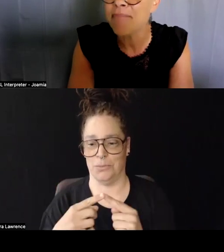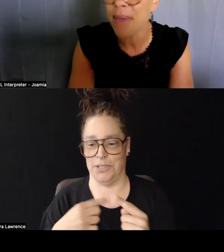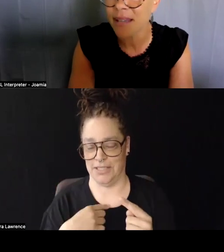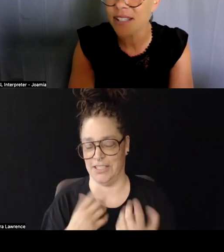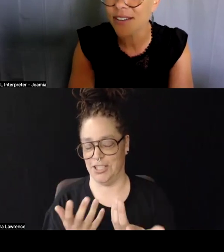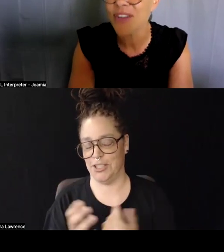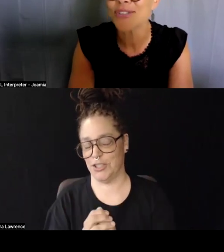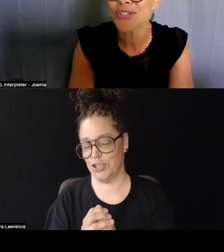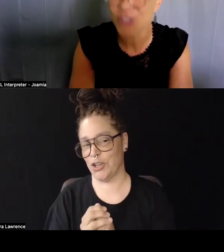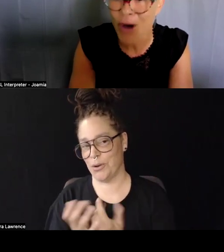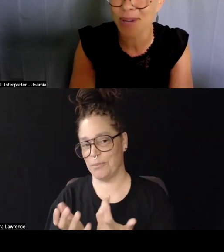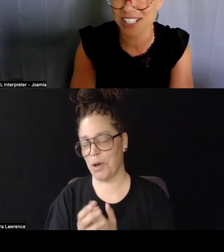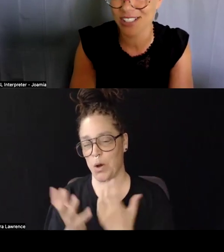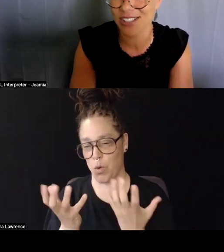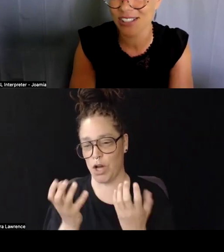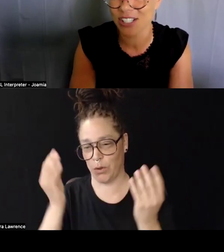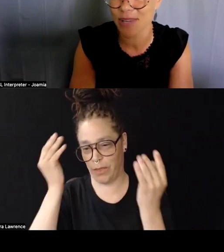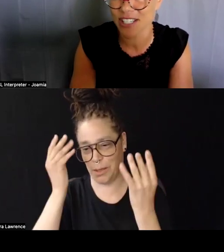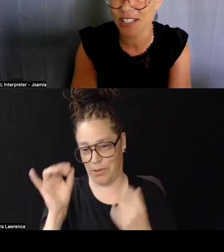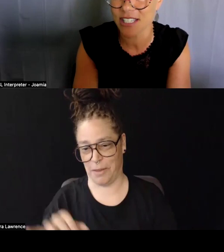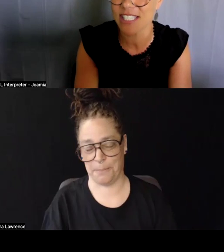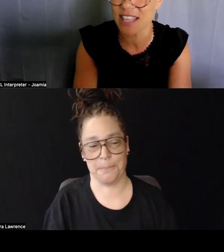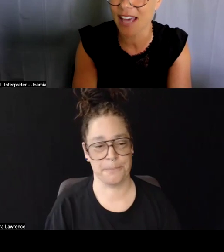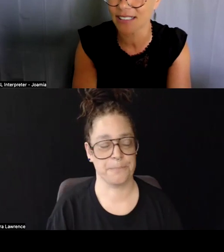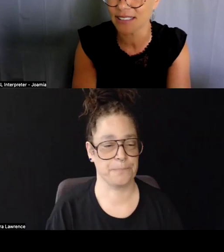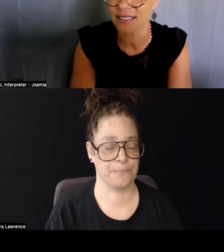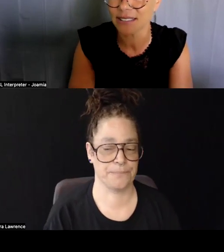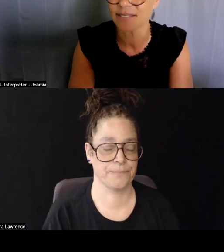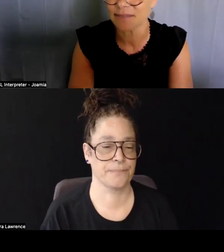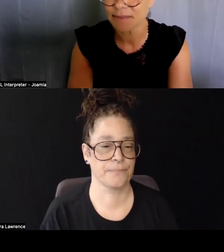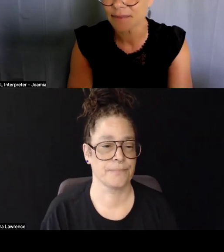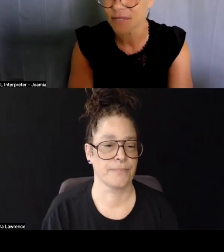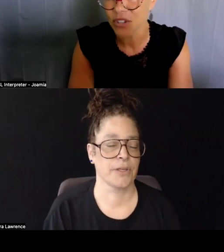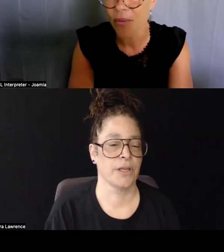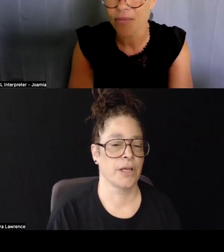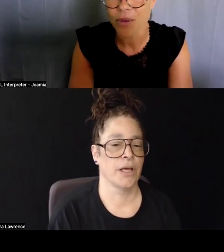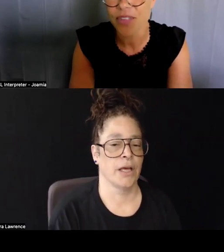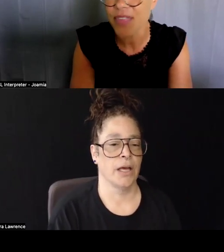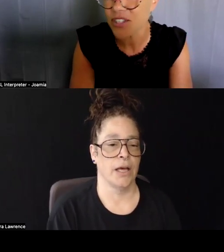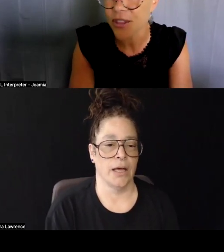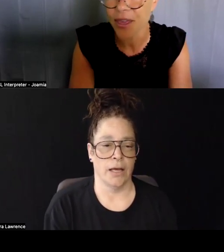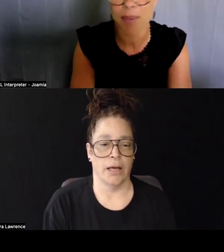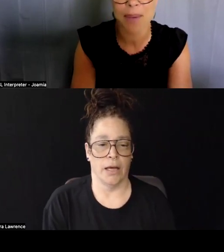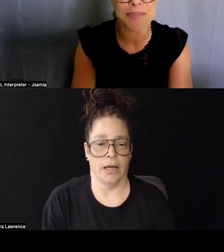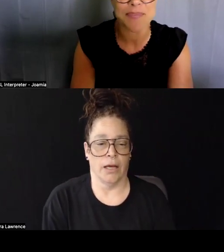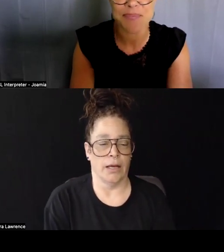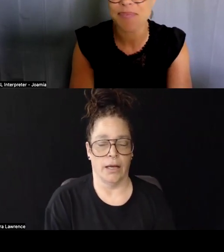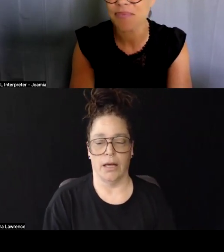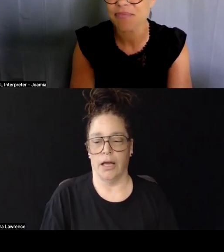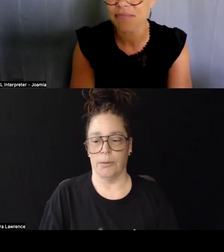And it meant so much to me to see that. So those are the things to think